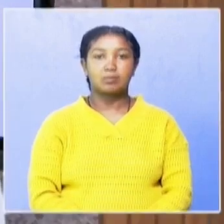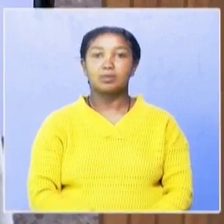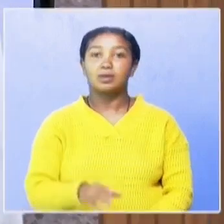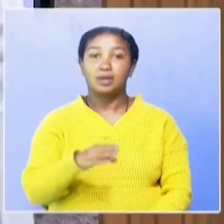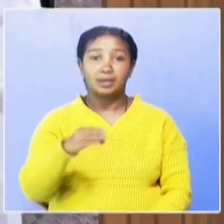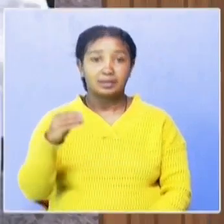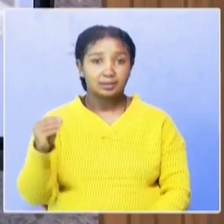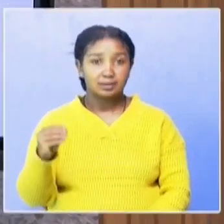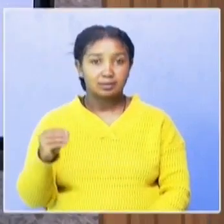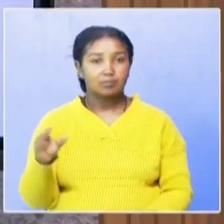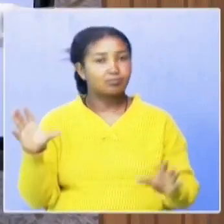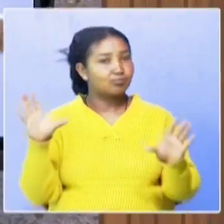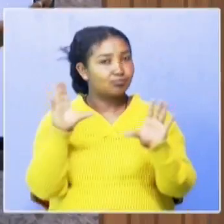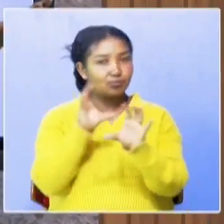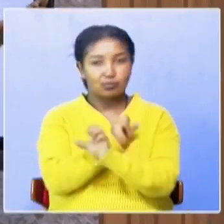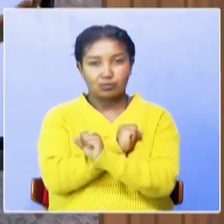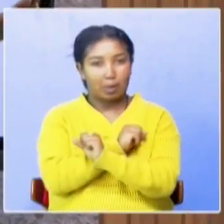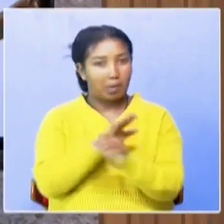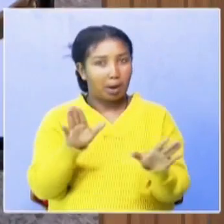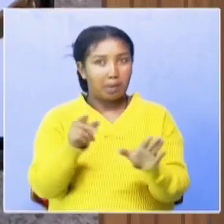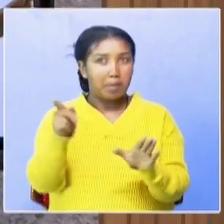And completed there.